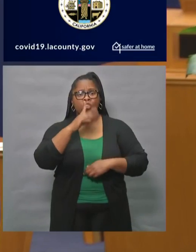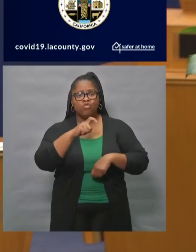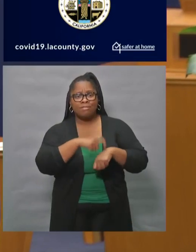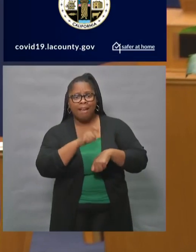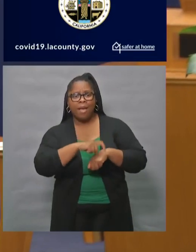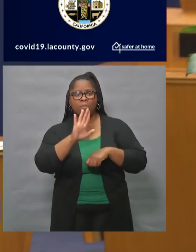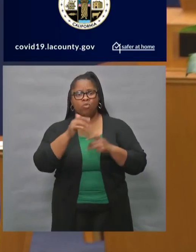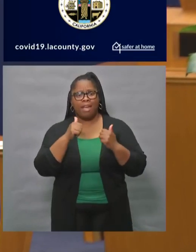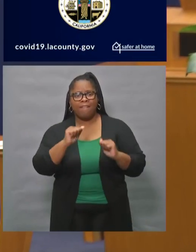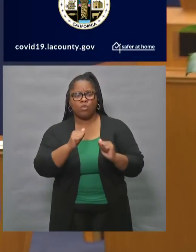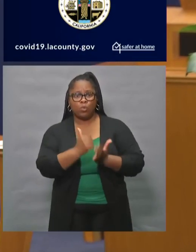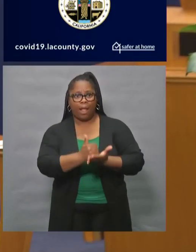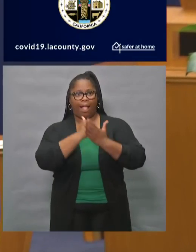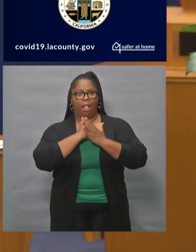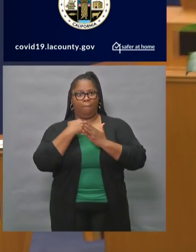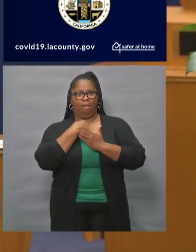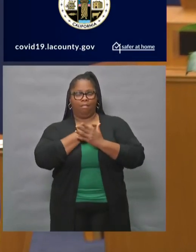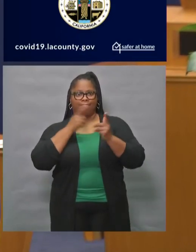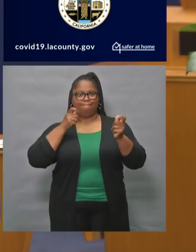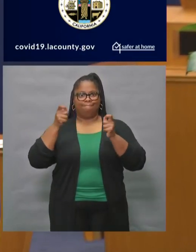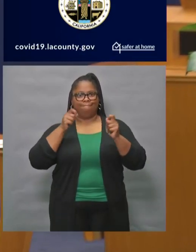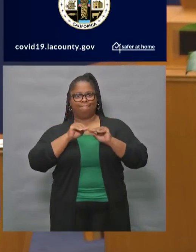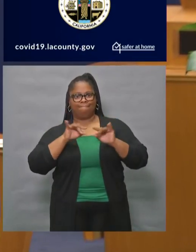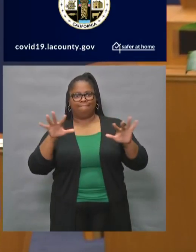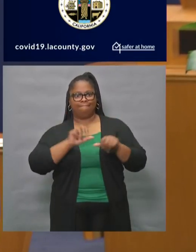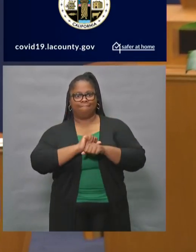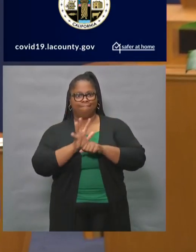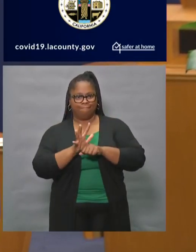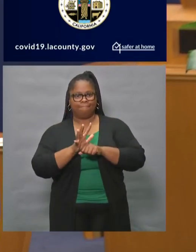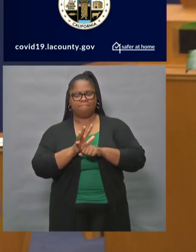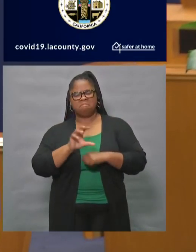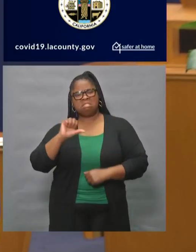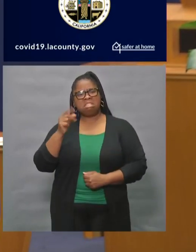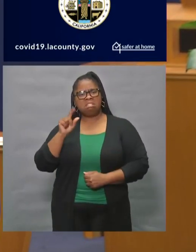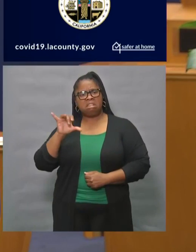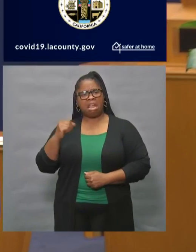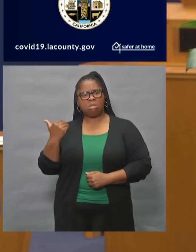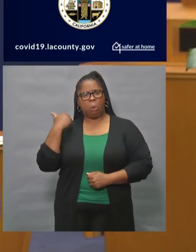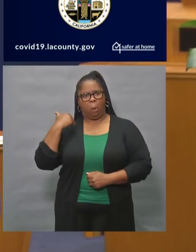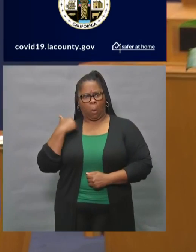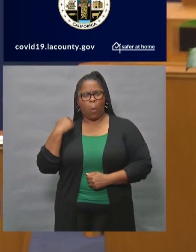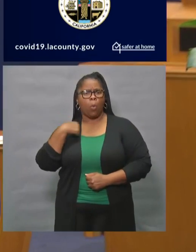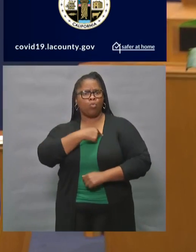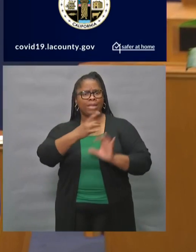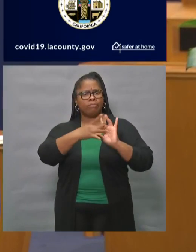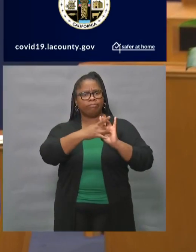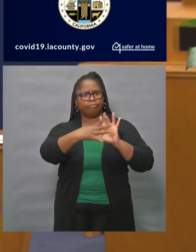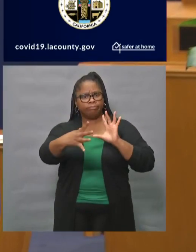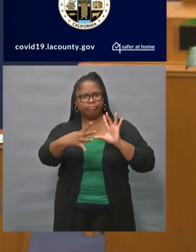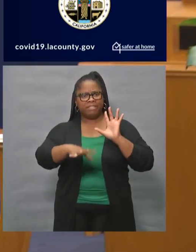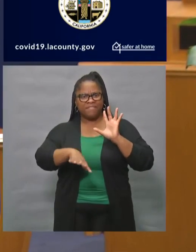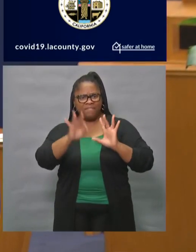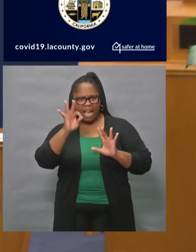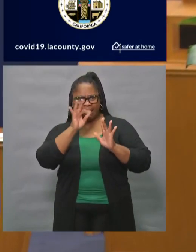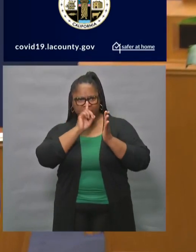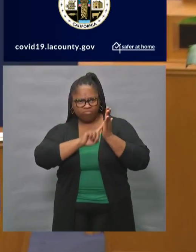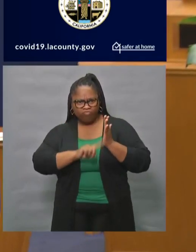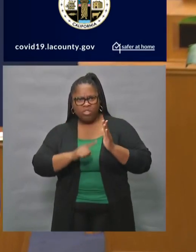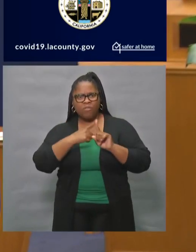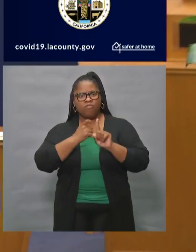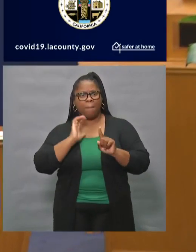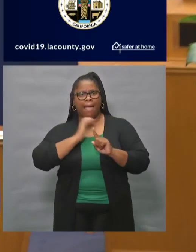manage COVID-19. About 10 days ago, the Department of Health Services at this press conference released the findings from the projection modeling